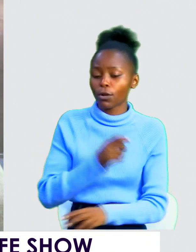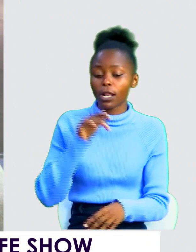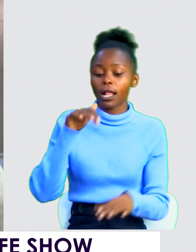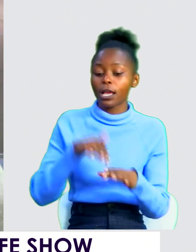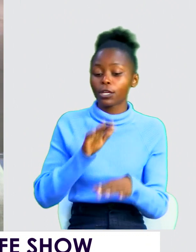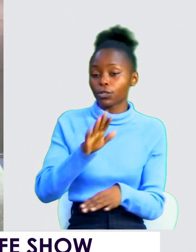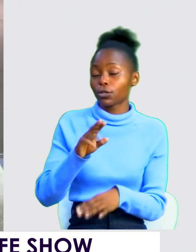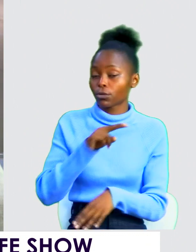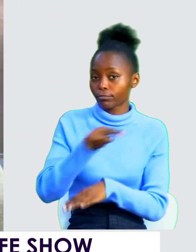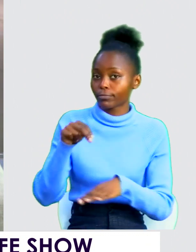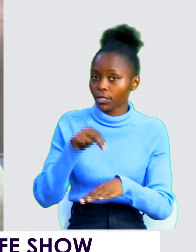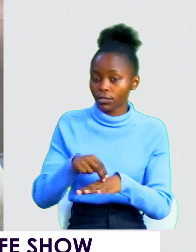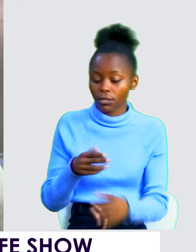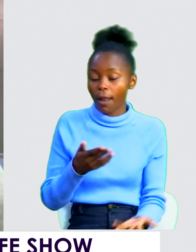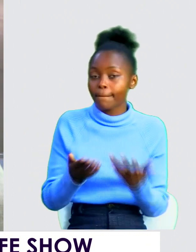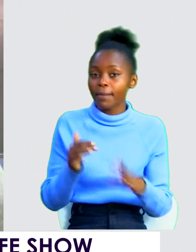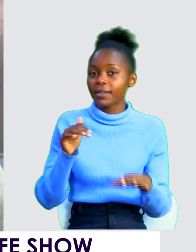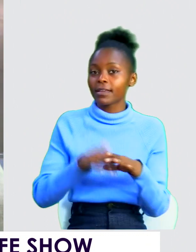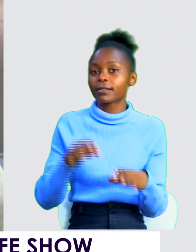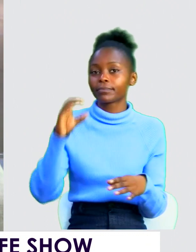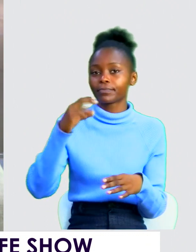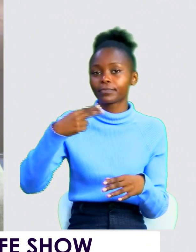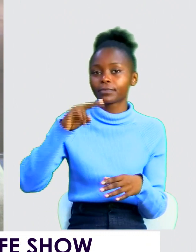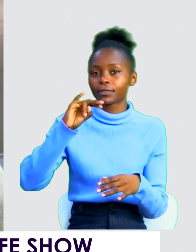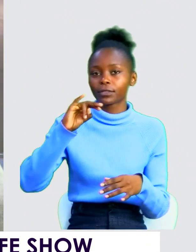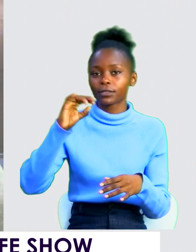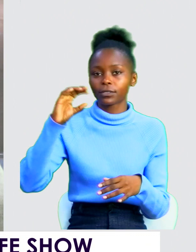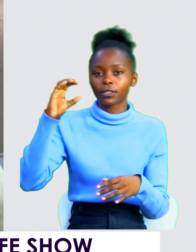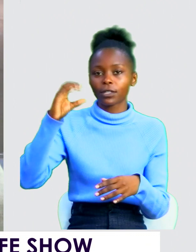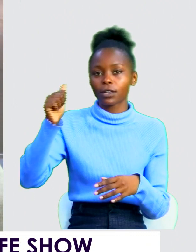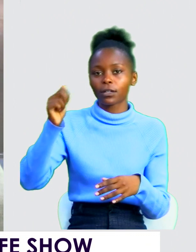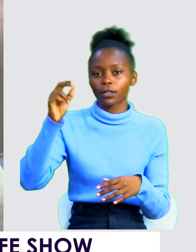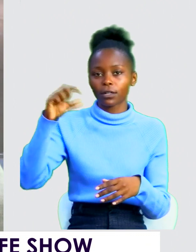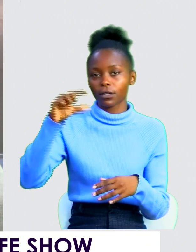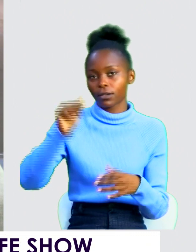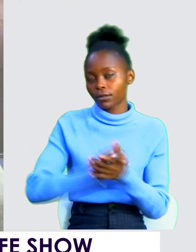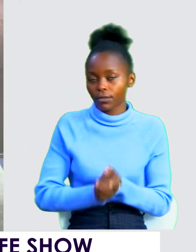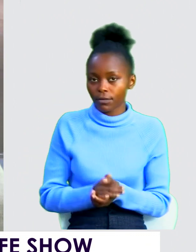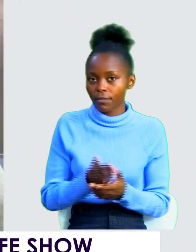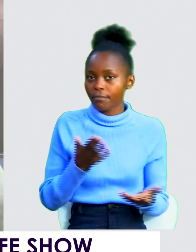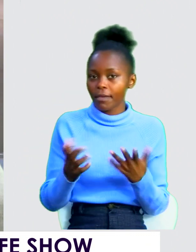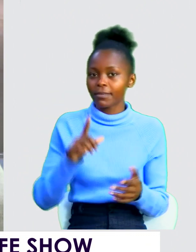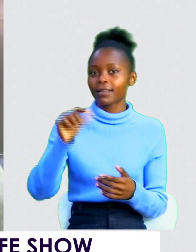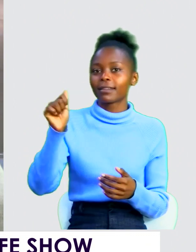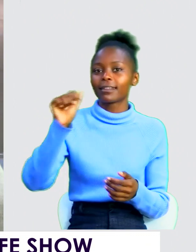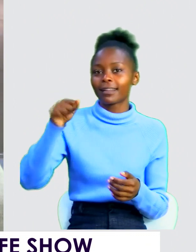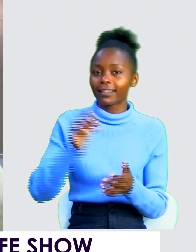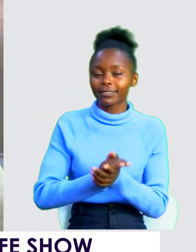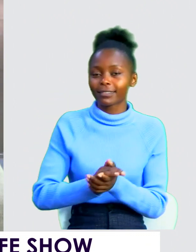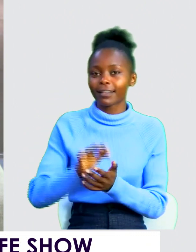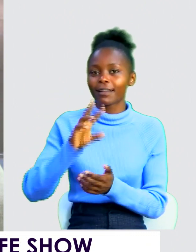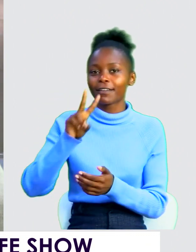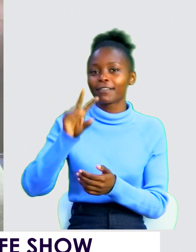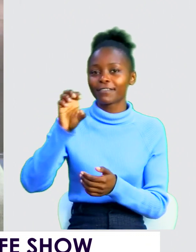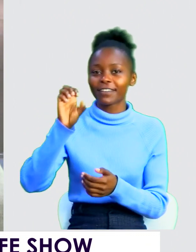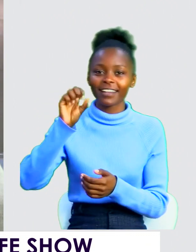in Chicago. I don't know what you call a high school in Las Vegas or San Francisco. I